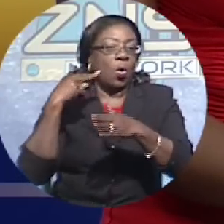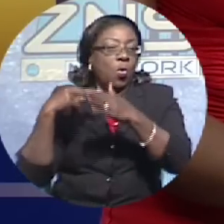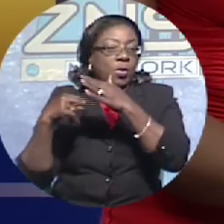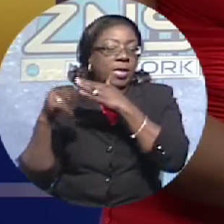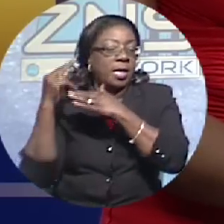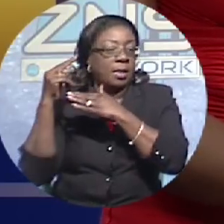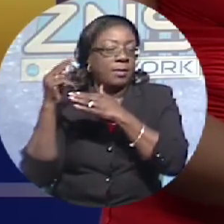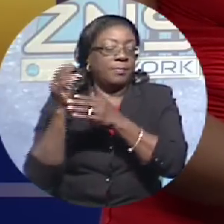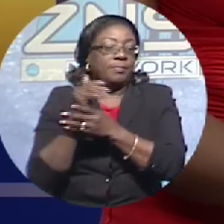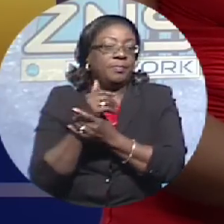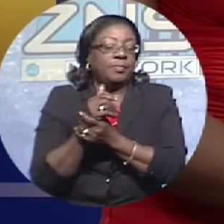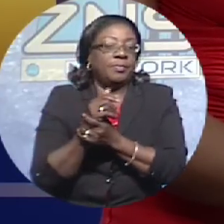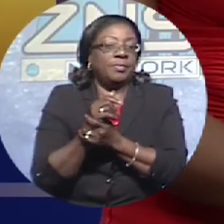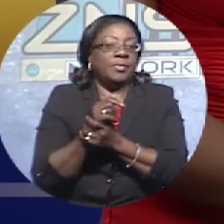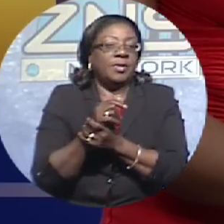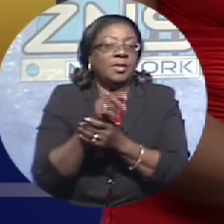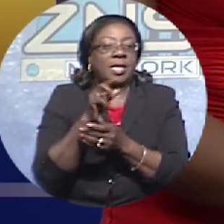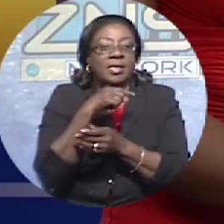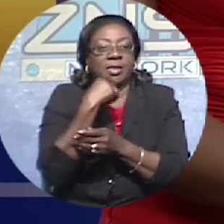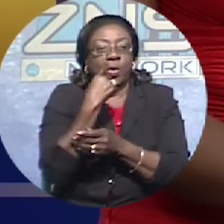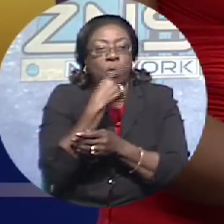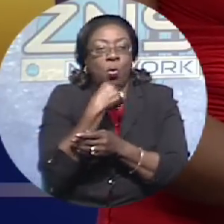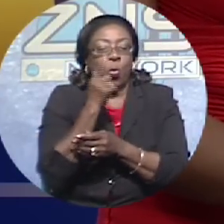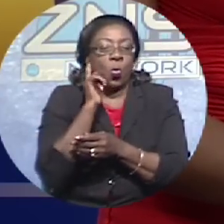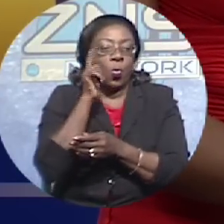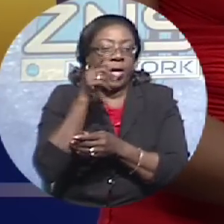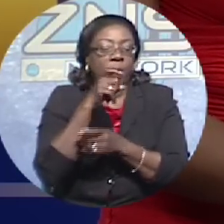lovers. So let's see who it's going to be.